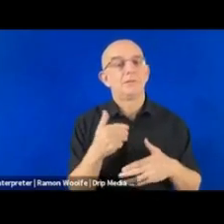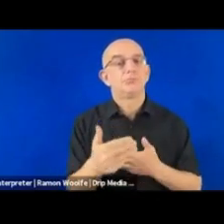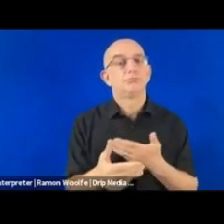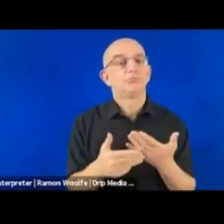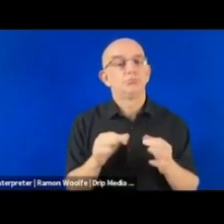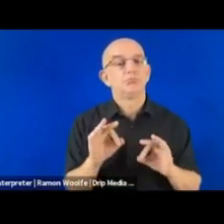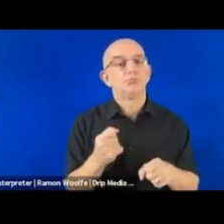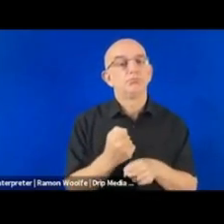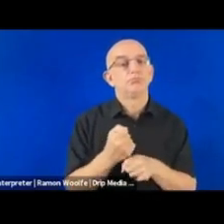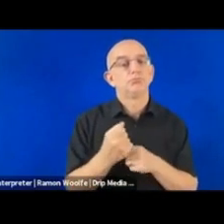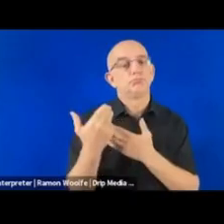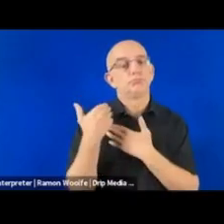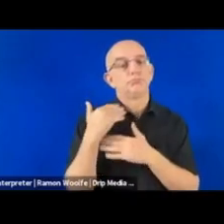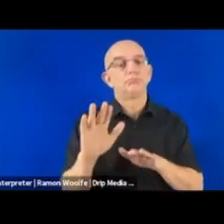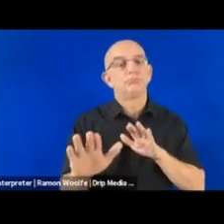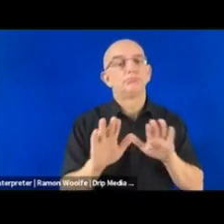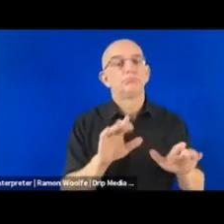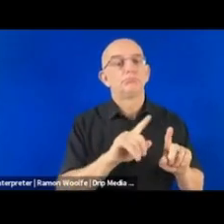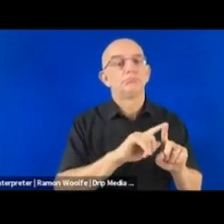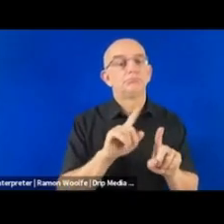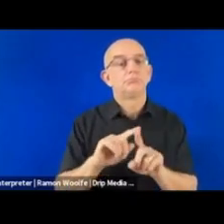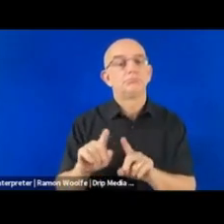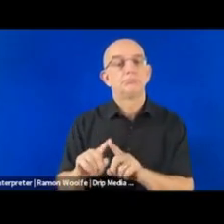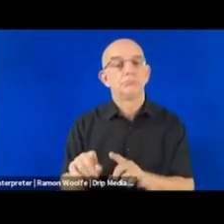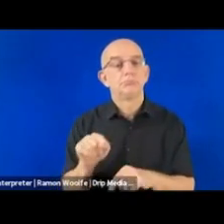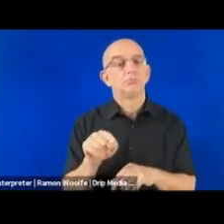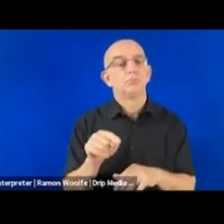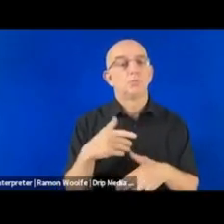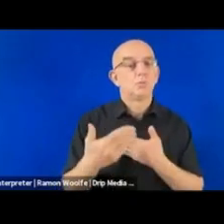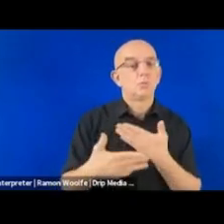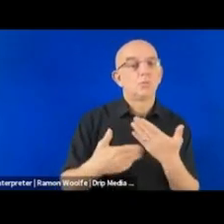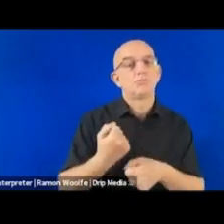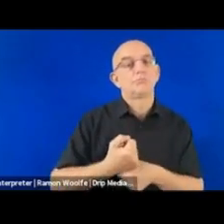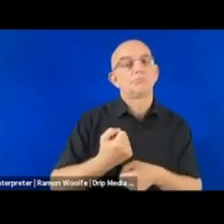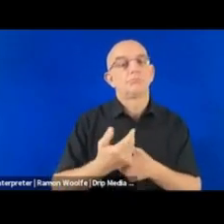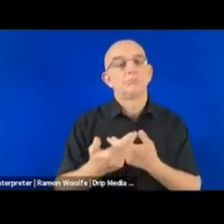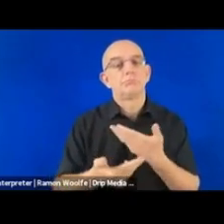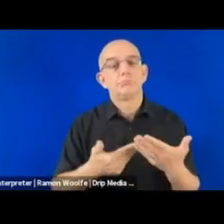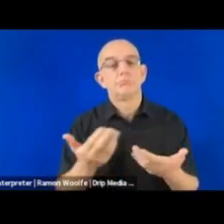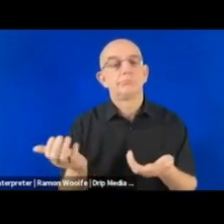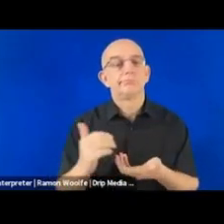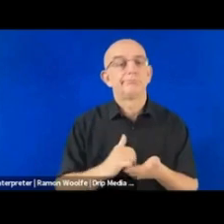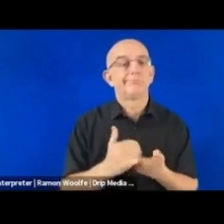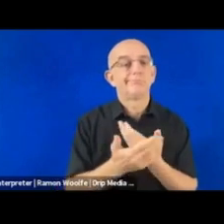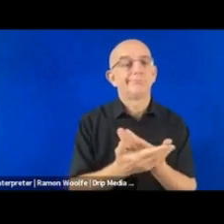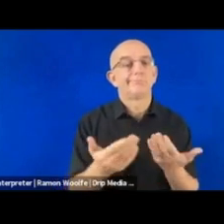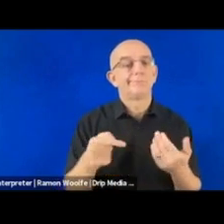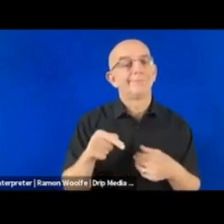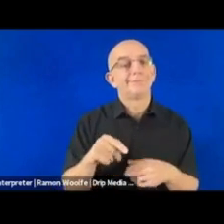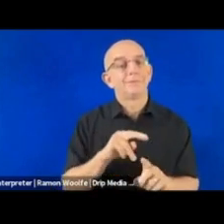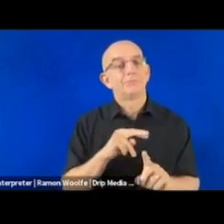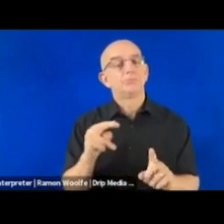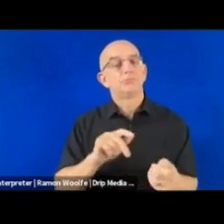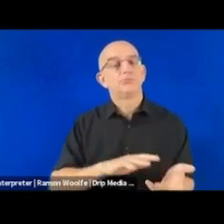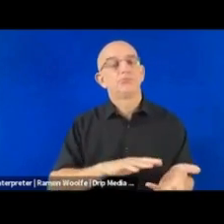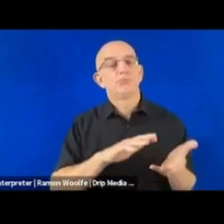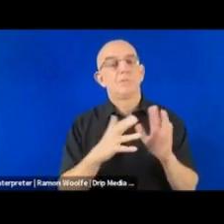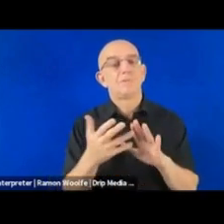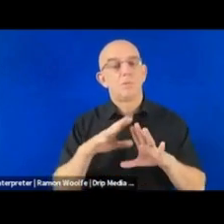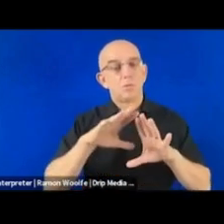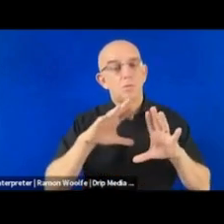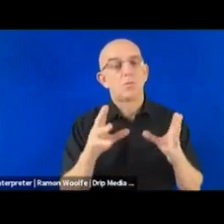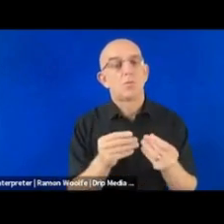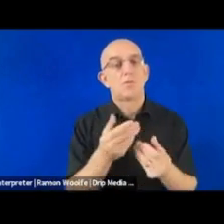sustainable. So a sustainability component is also coming in the sense that from the previous point of them being leaders in their own